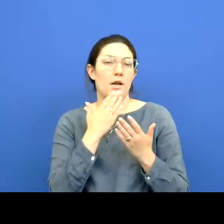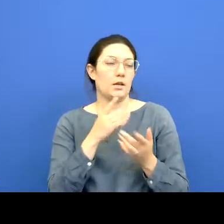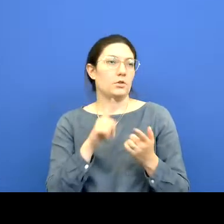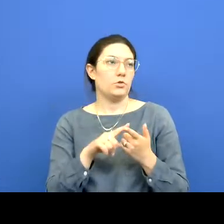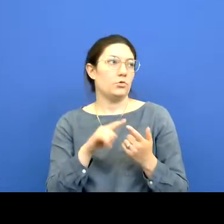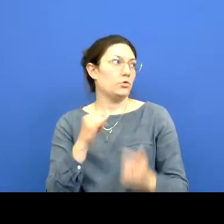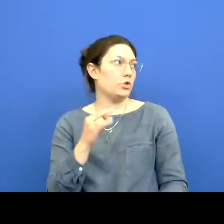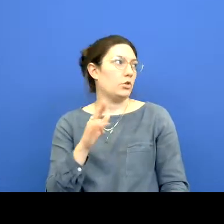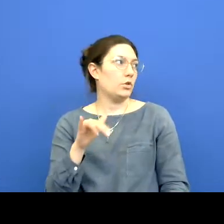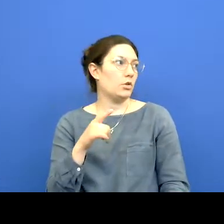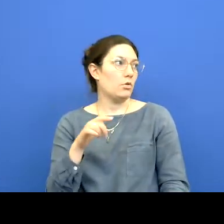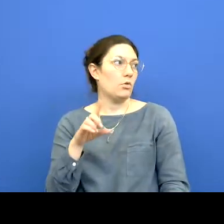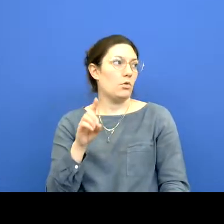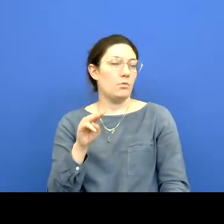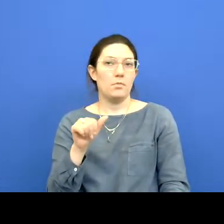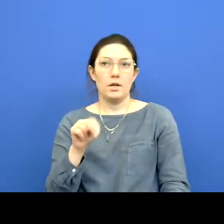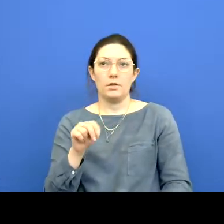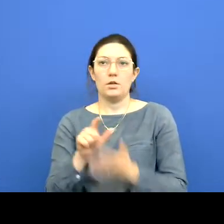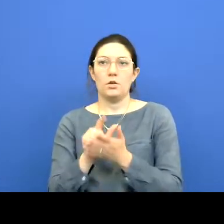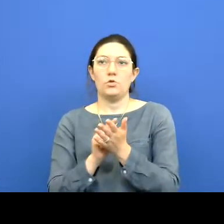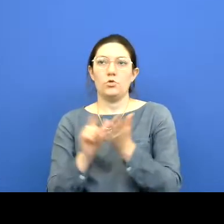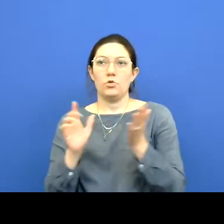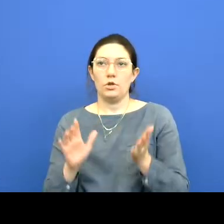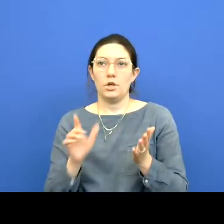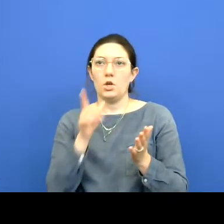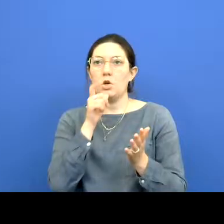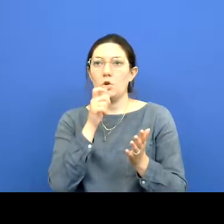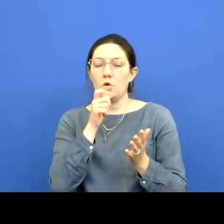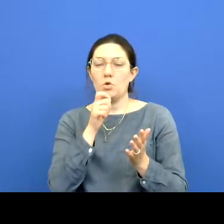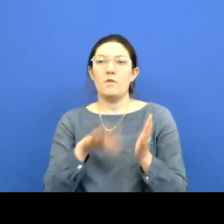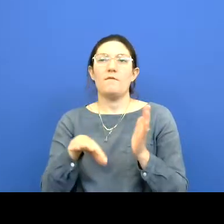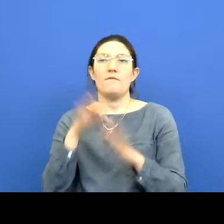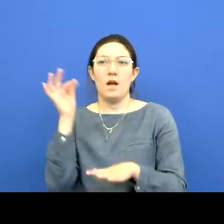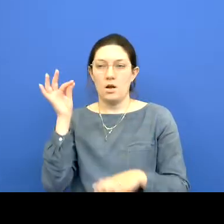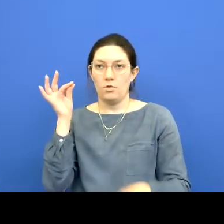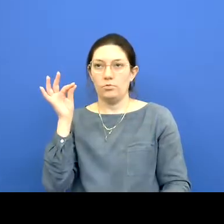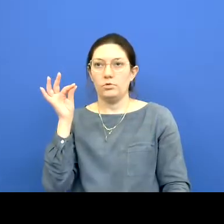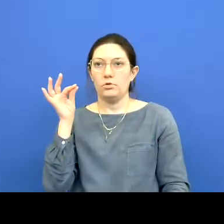Jerry Goldman, an attorney, who basically found